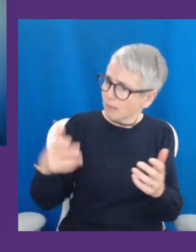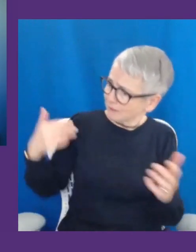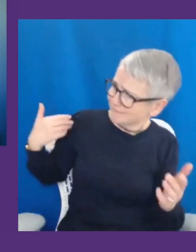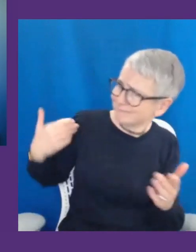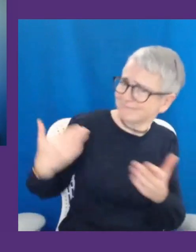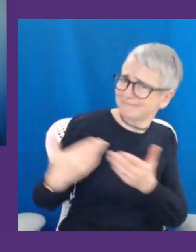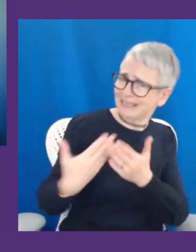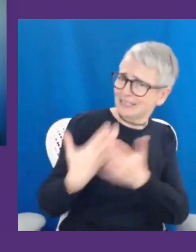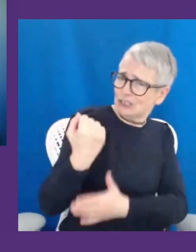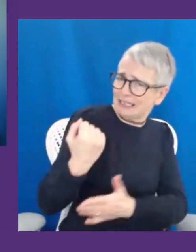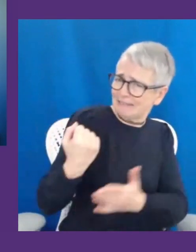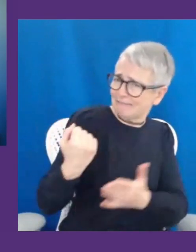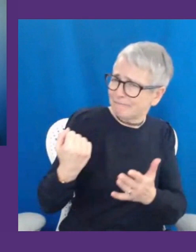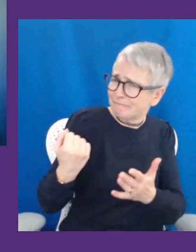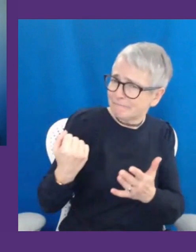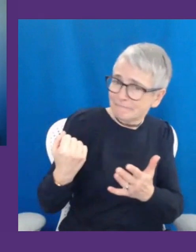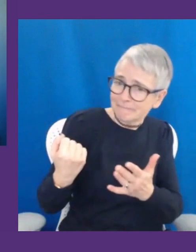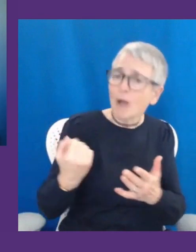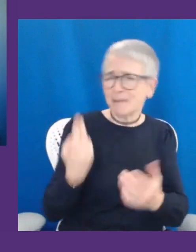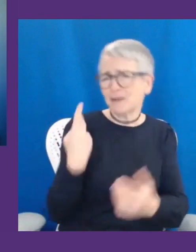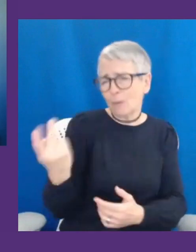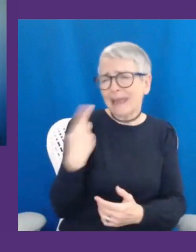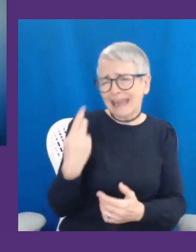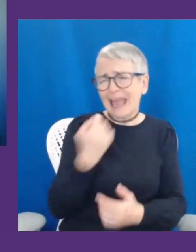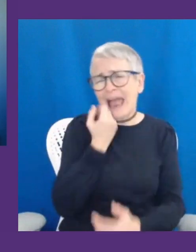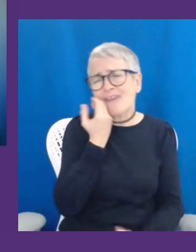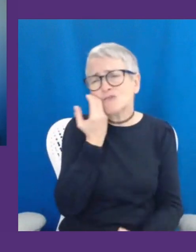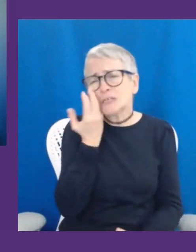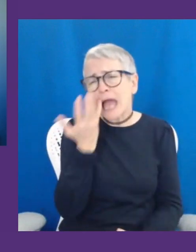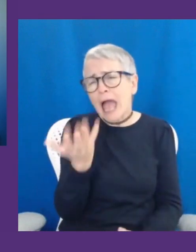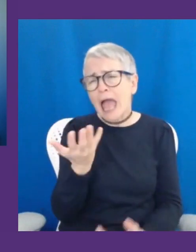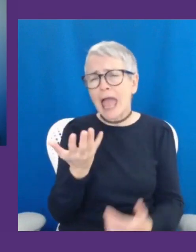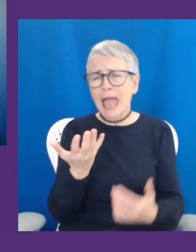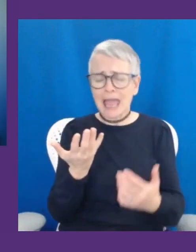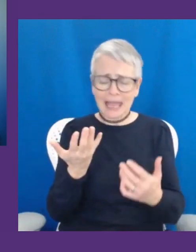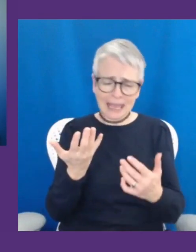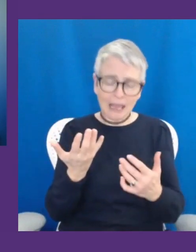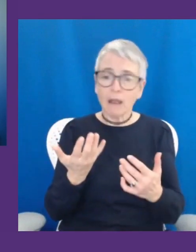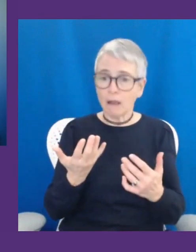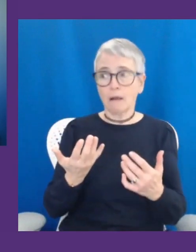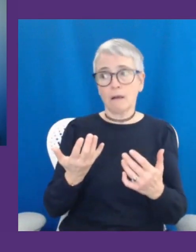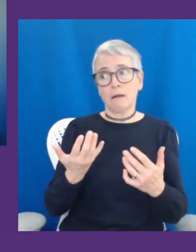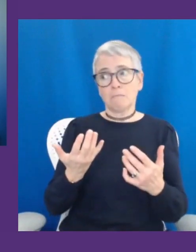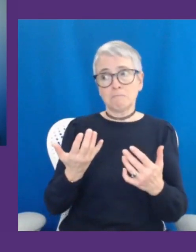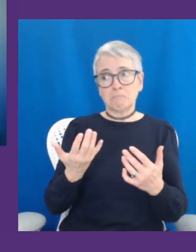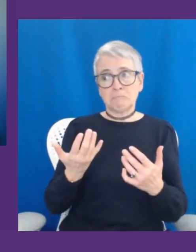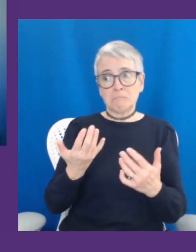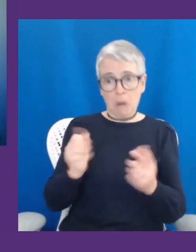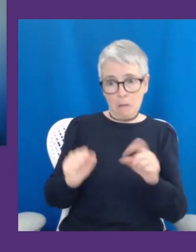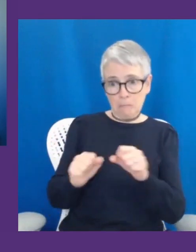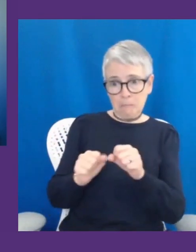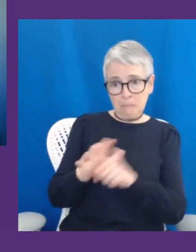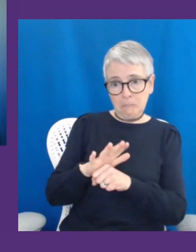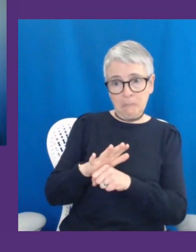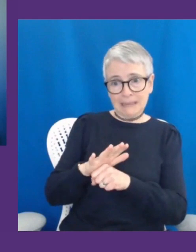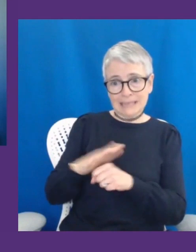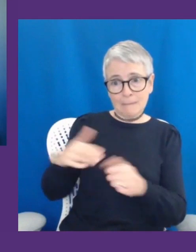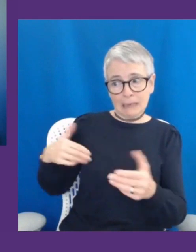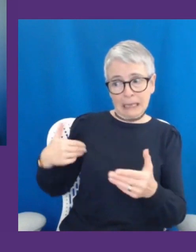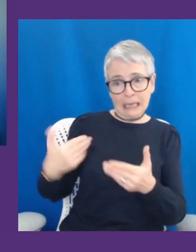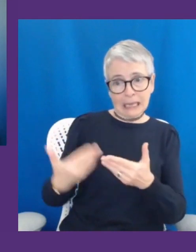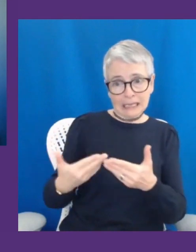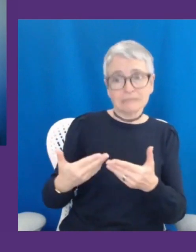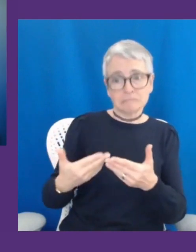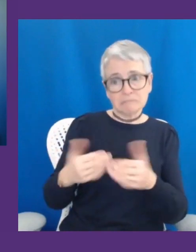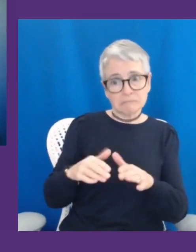this day in, day out. We're through the pandemic, as far as we can tell at the moment. There was a big sort of explosion of empathy that we all